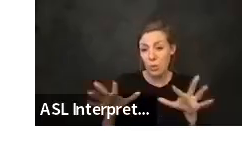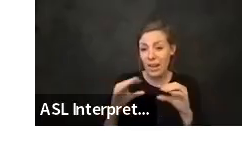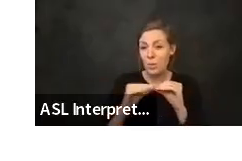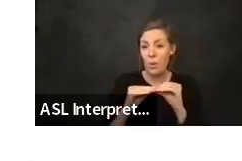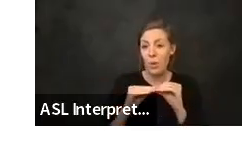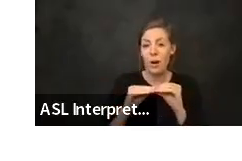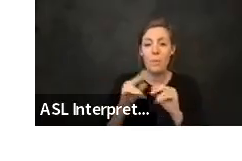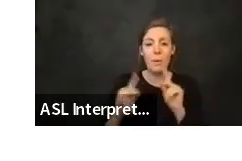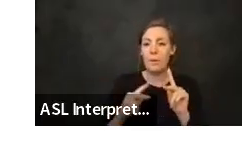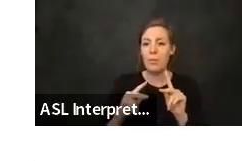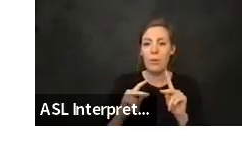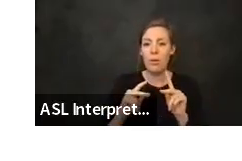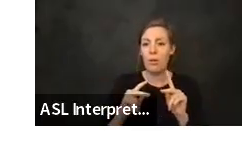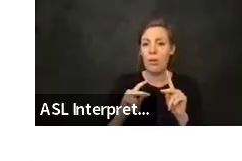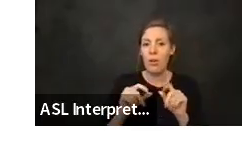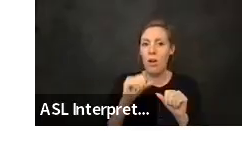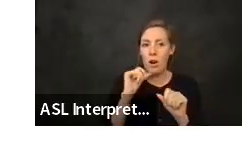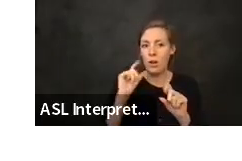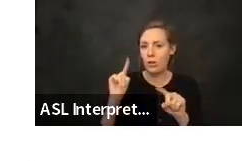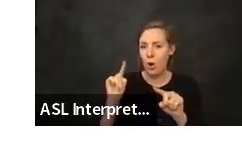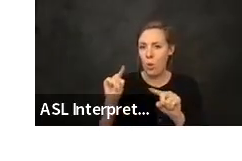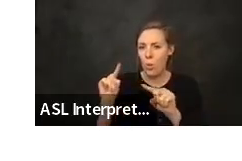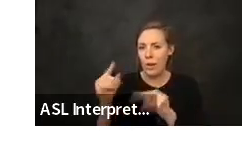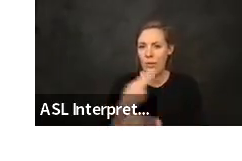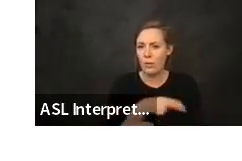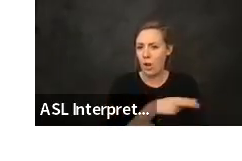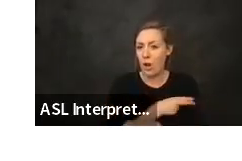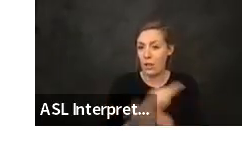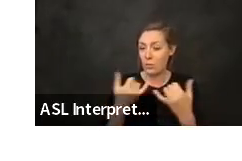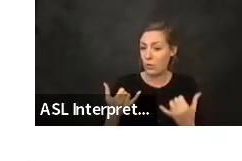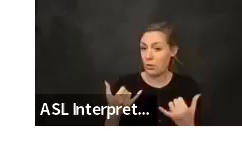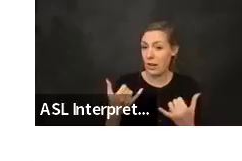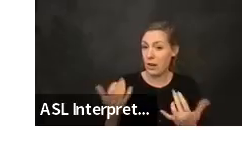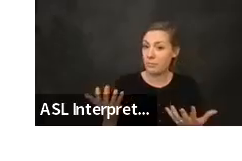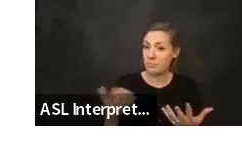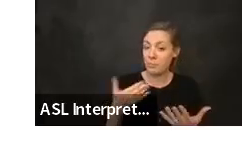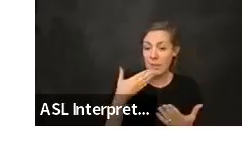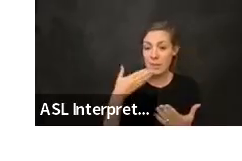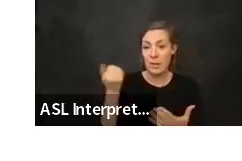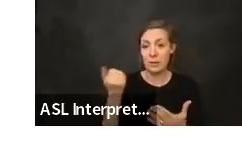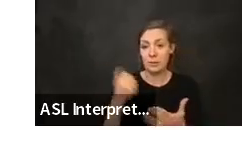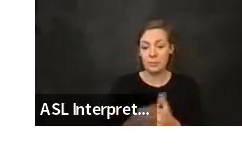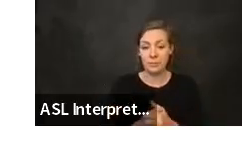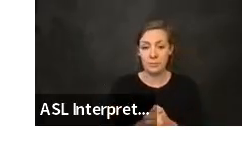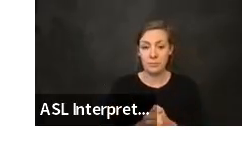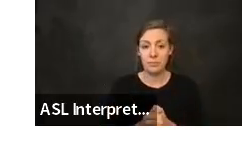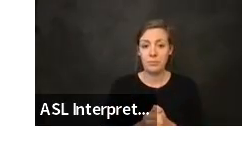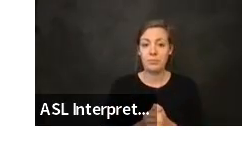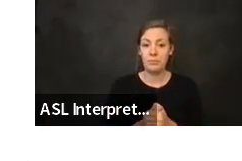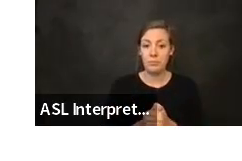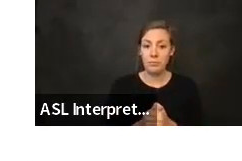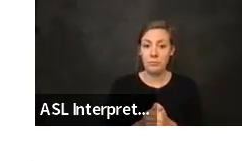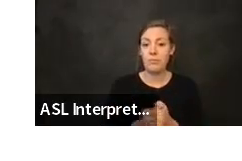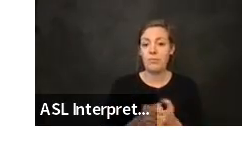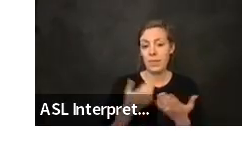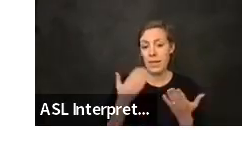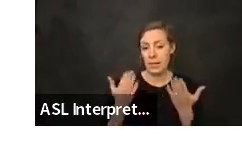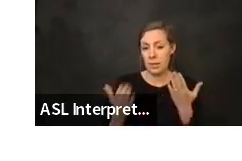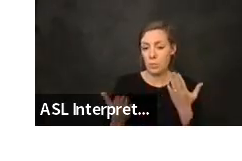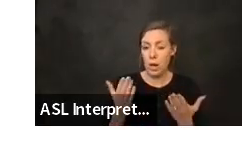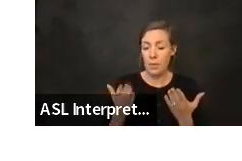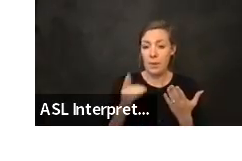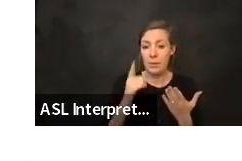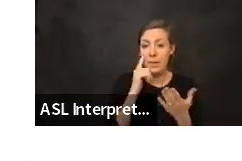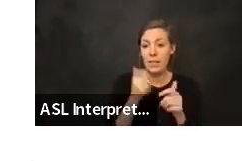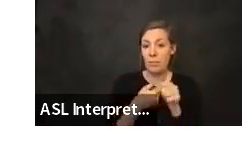they aren't seeing the same adverse outcomes in terms of hospitalizations and deaths yet. And this is likely due to the majority